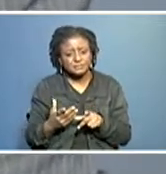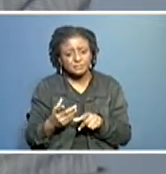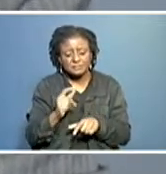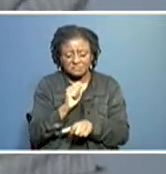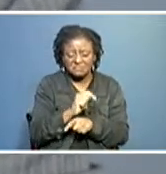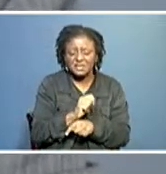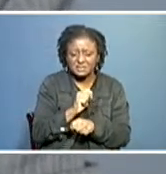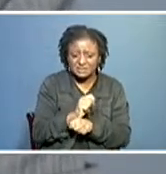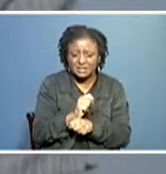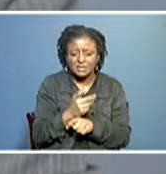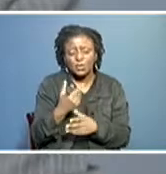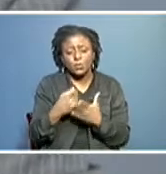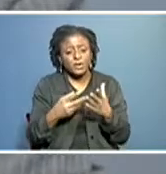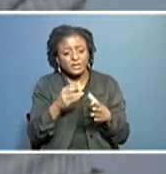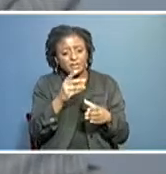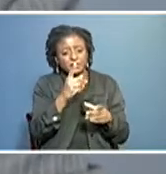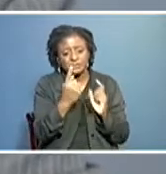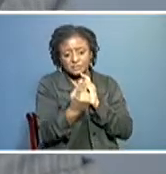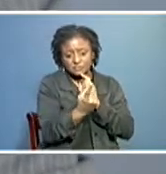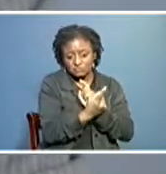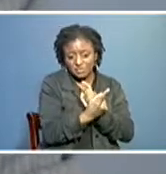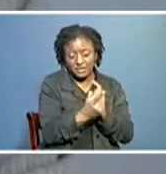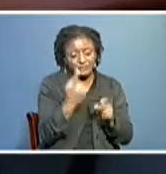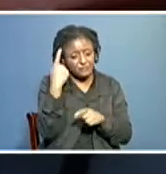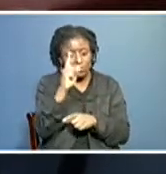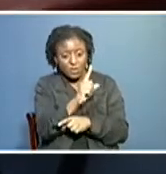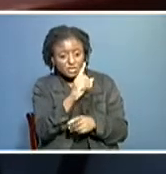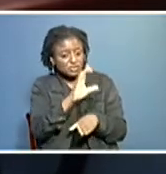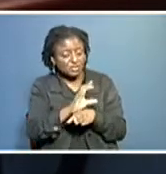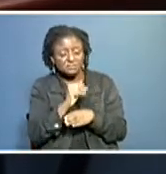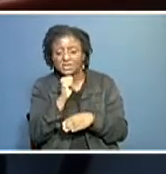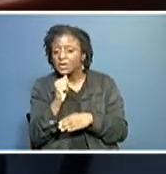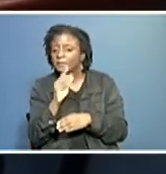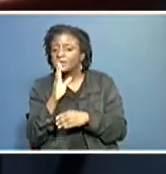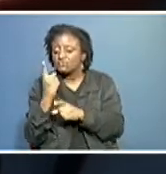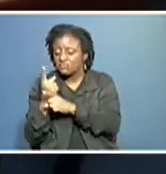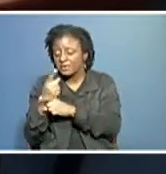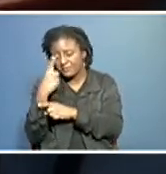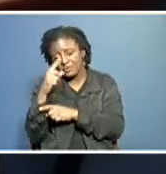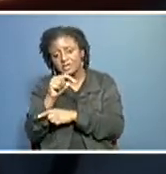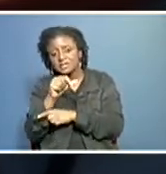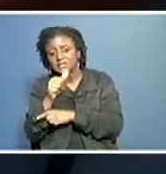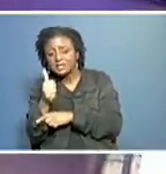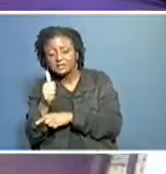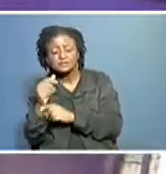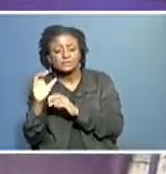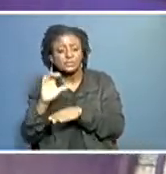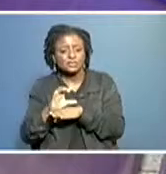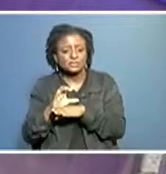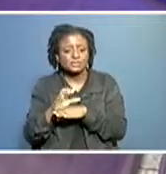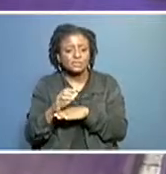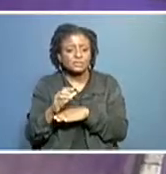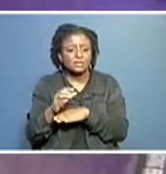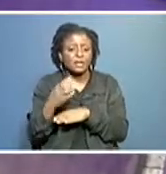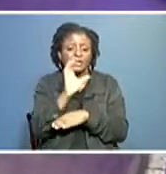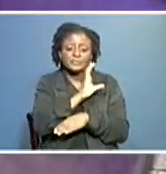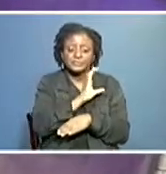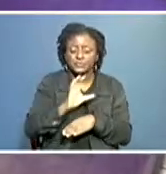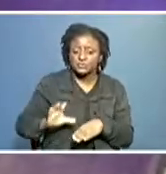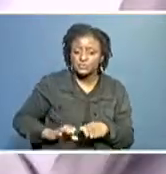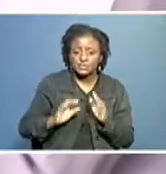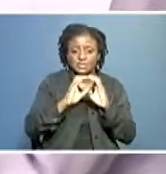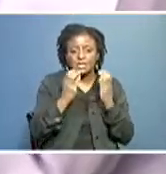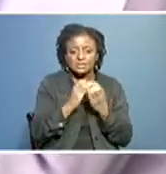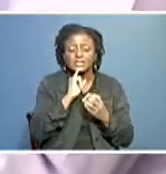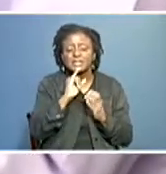one church might not fit all churches, but we will do our part. But still, Apostle Fernanda says the Christian Council is committed to the